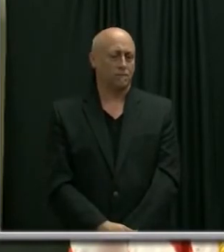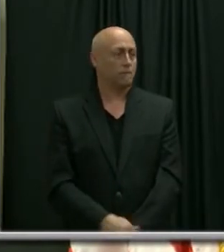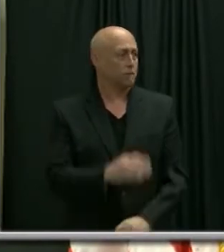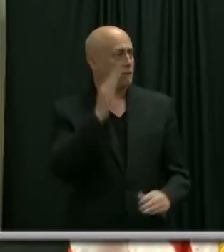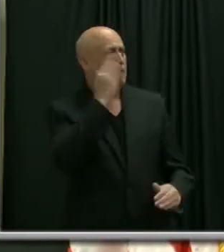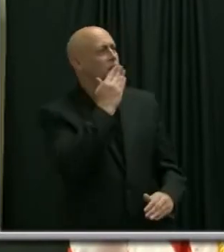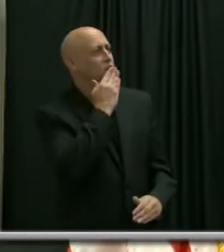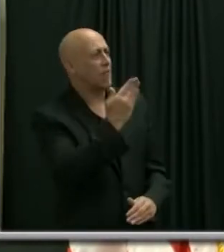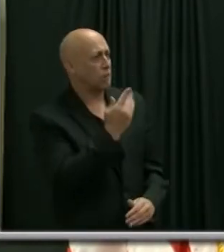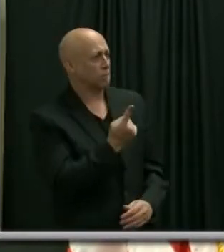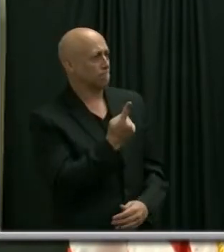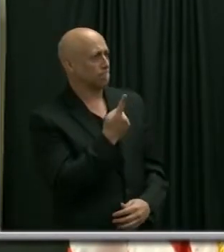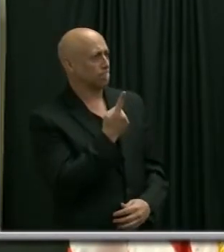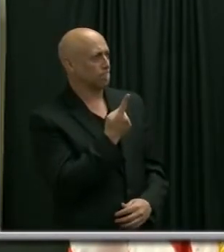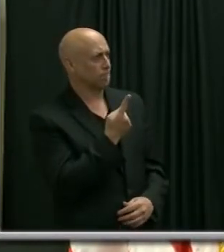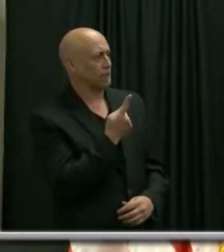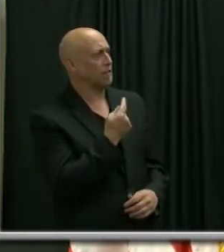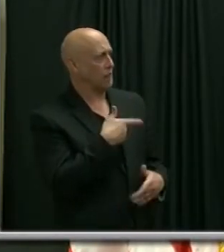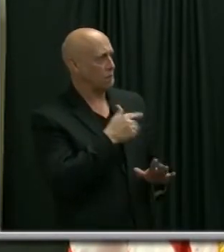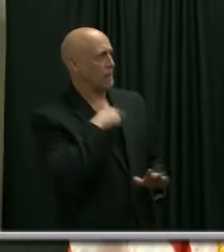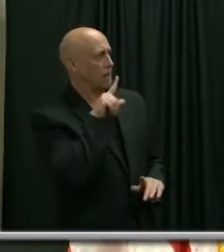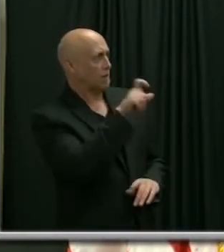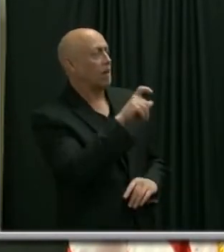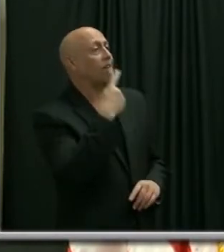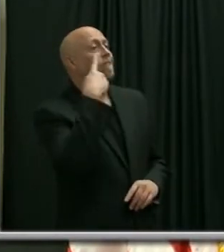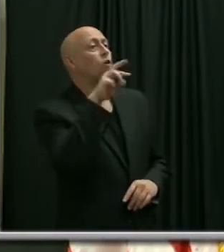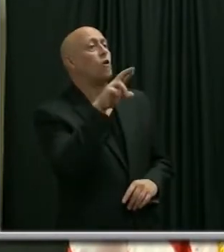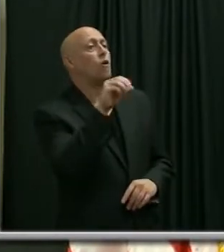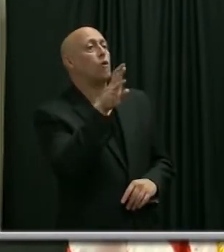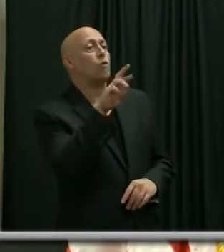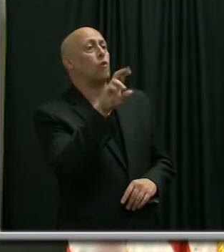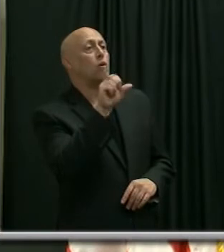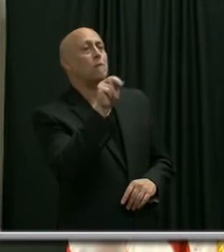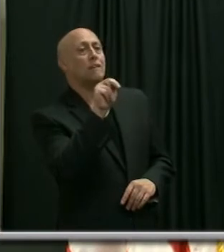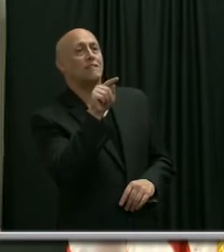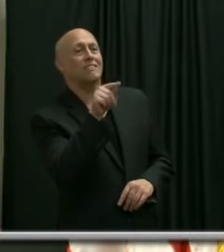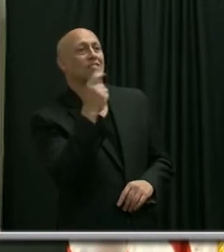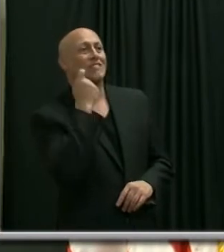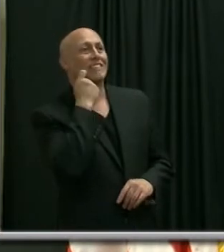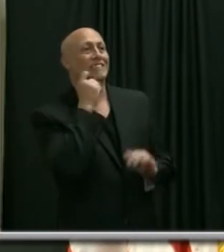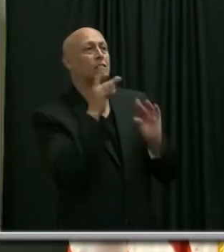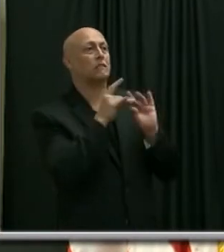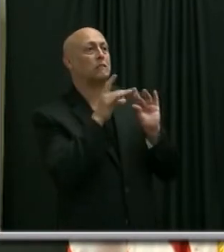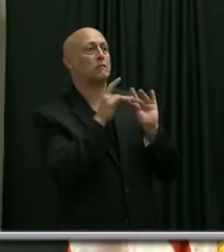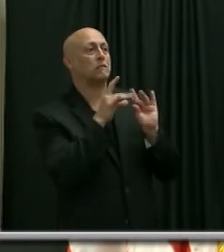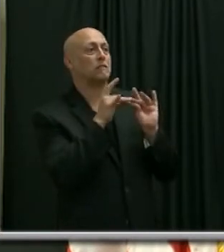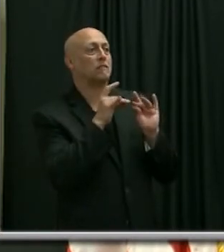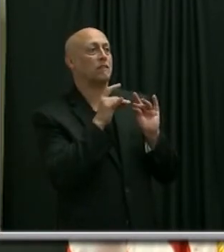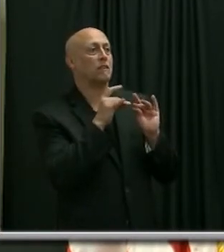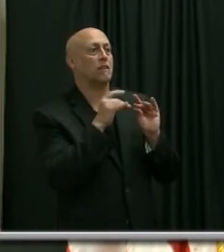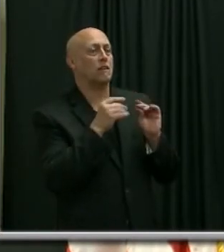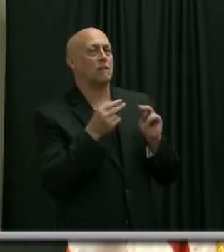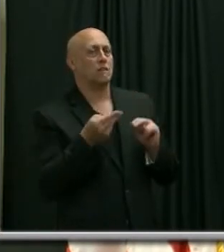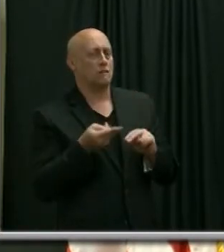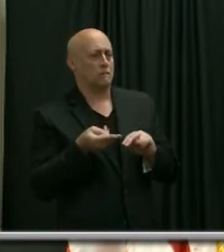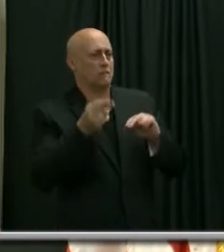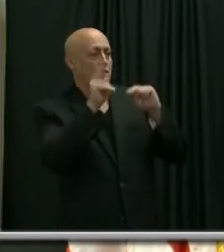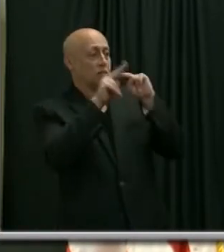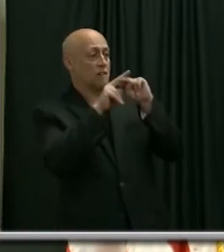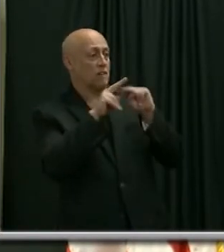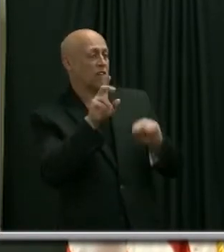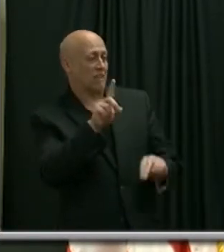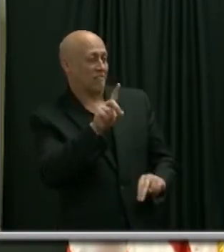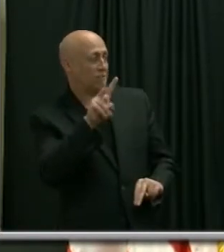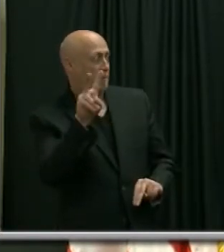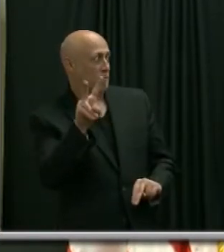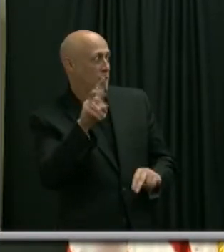Hi, thanks for taking the question. This is for Ms. Roberson. She mentioned moments ago a rise in domestic violence